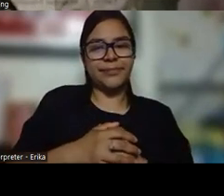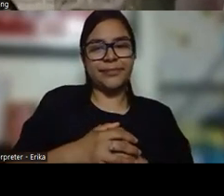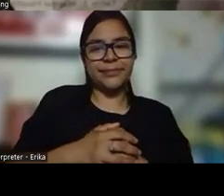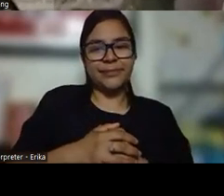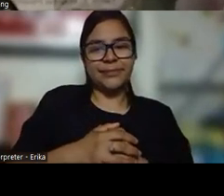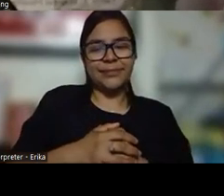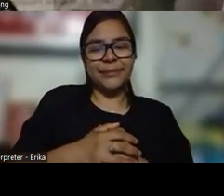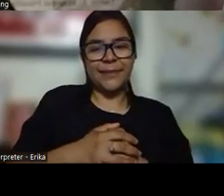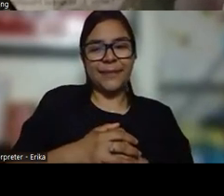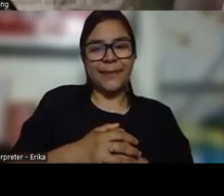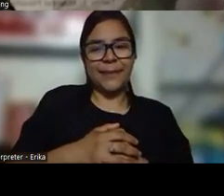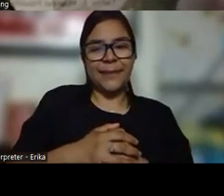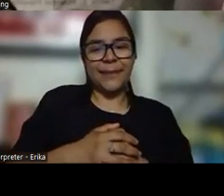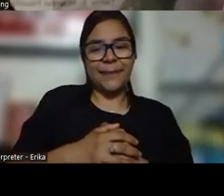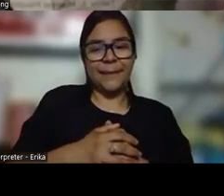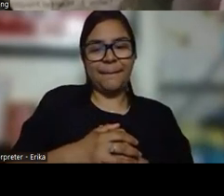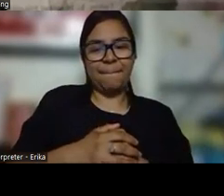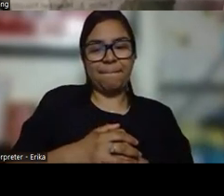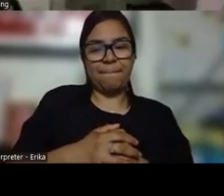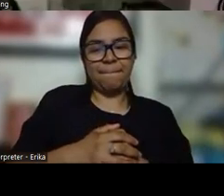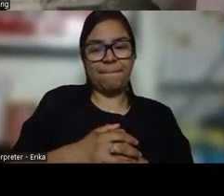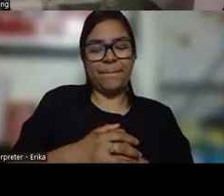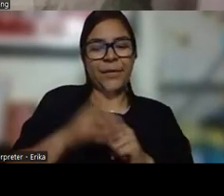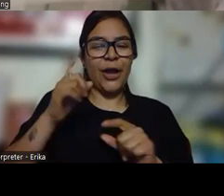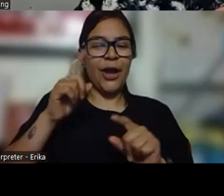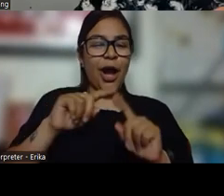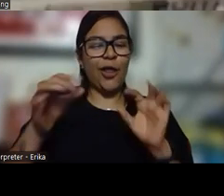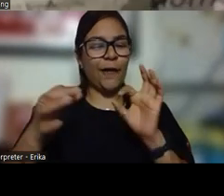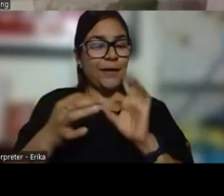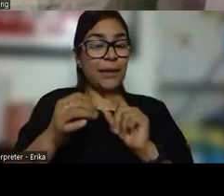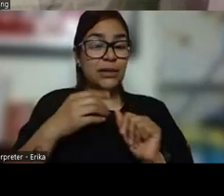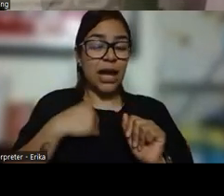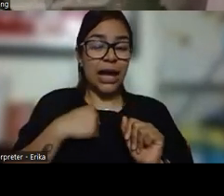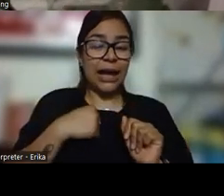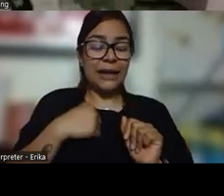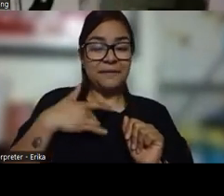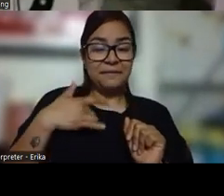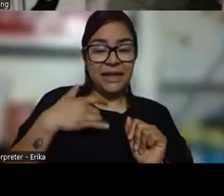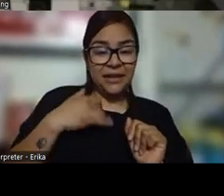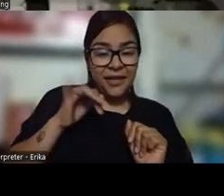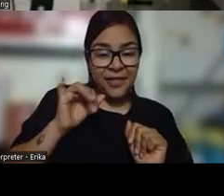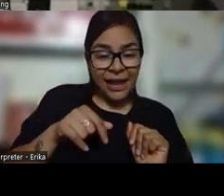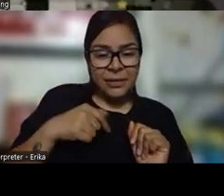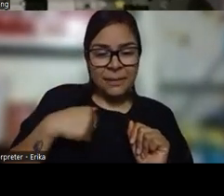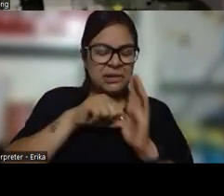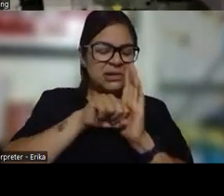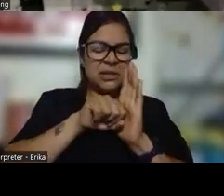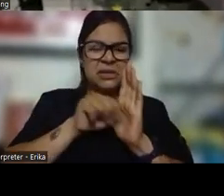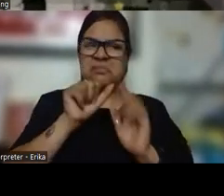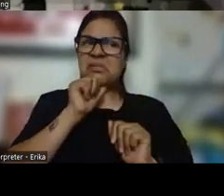problem are not bother me as much. That's the 70%. And then